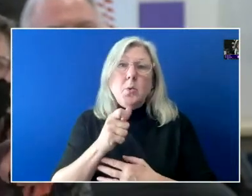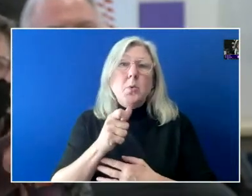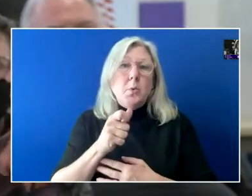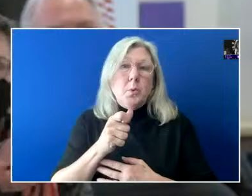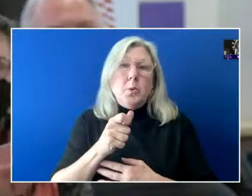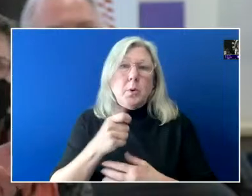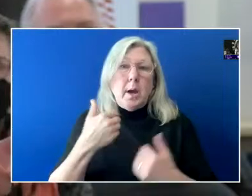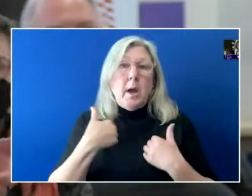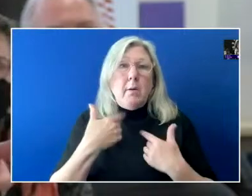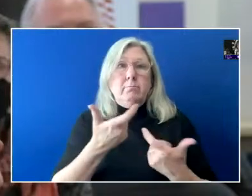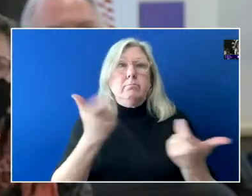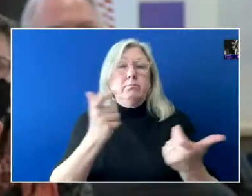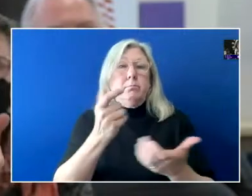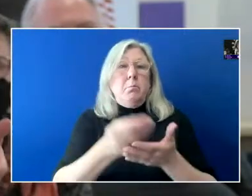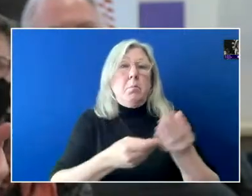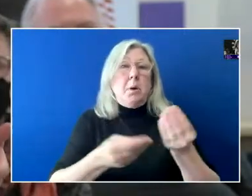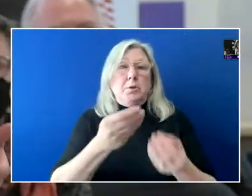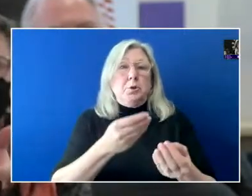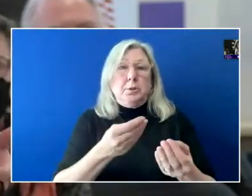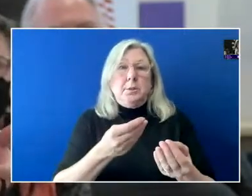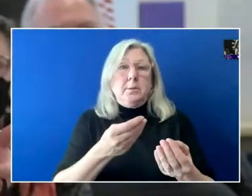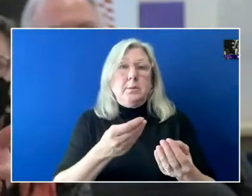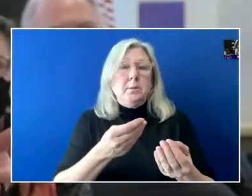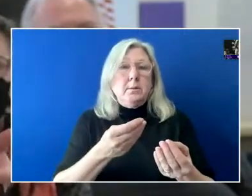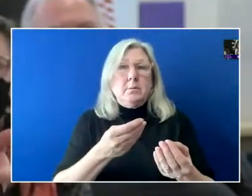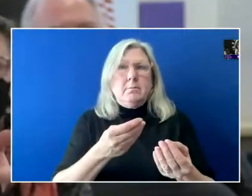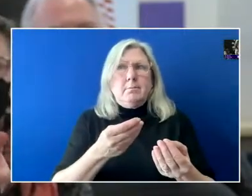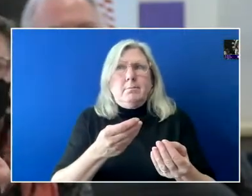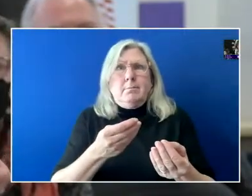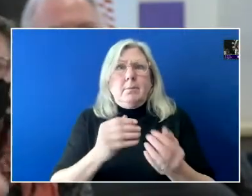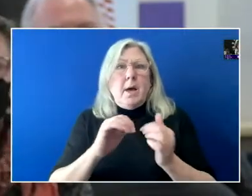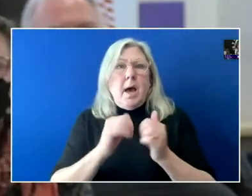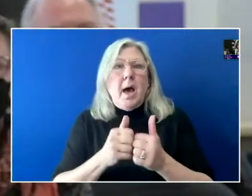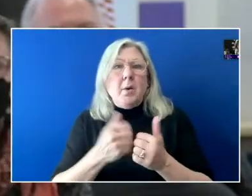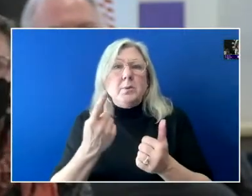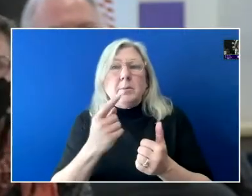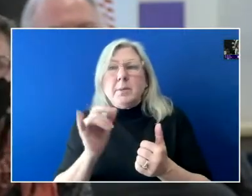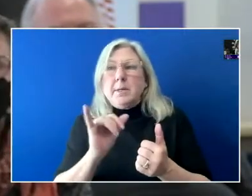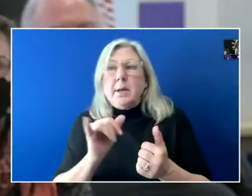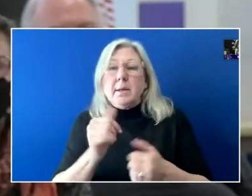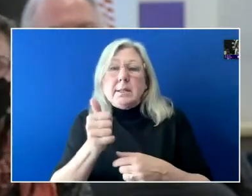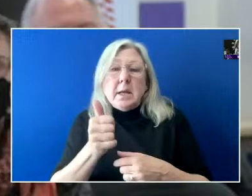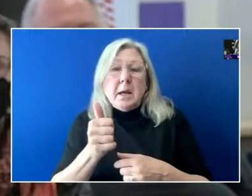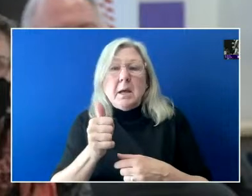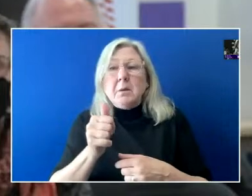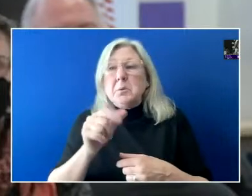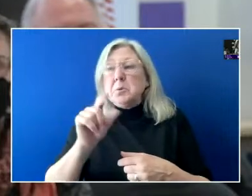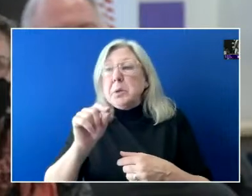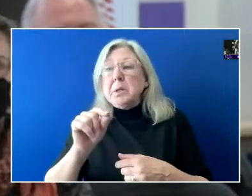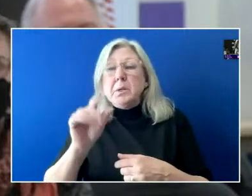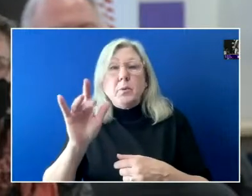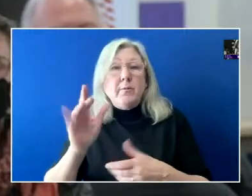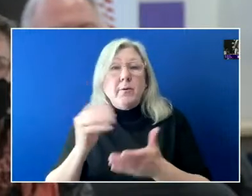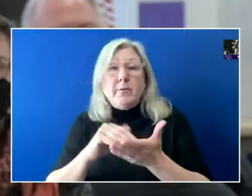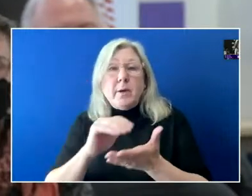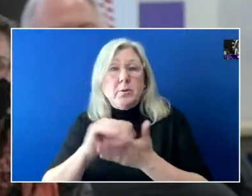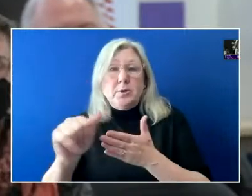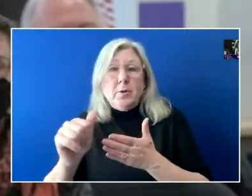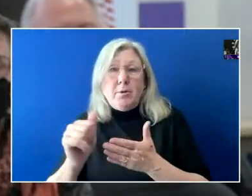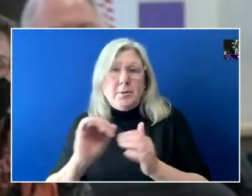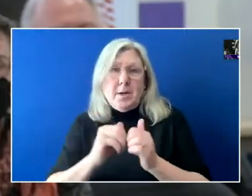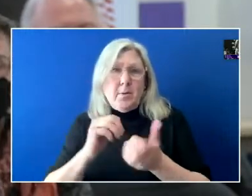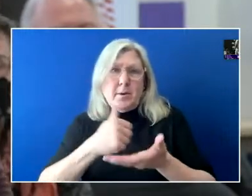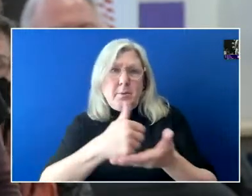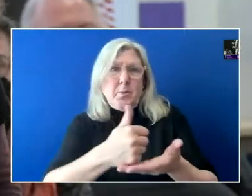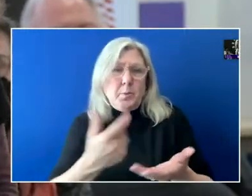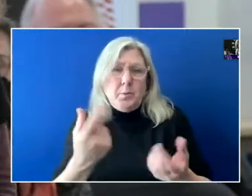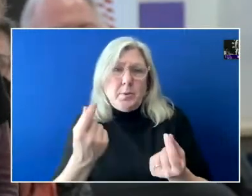budgets what could something like 10 or even $25,000 do but perhaps more importantly a question to ask